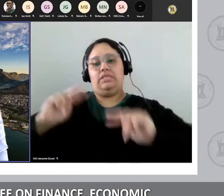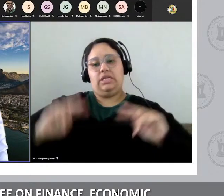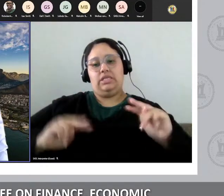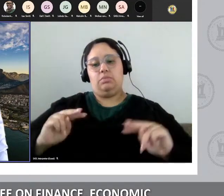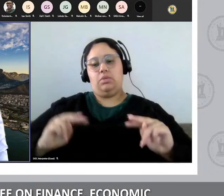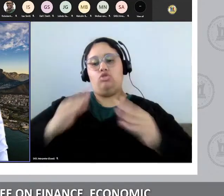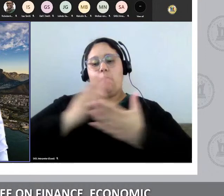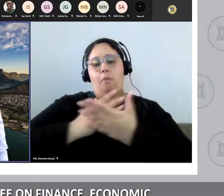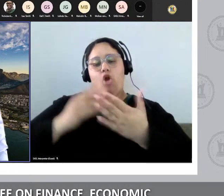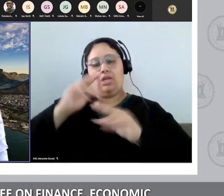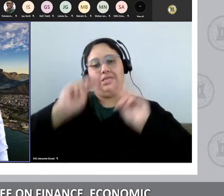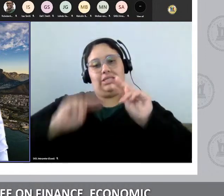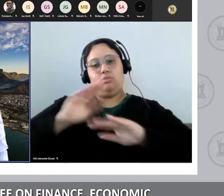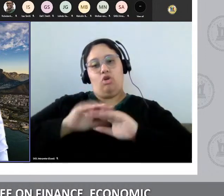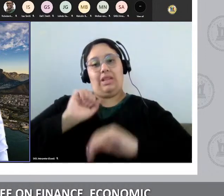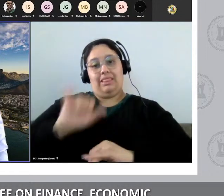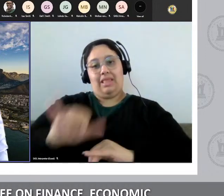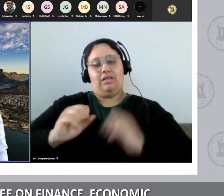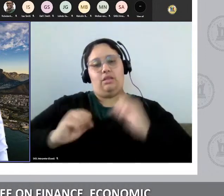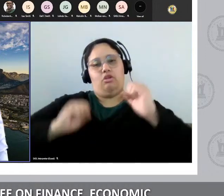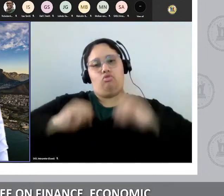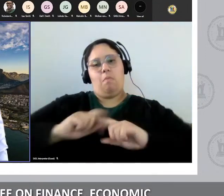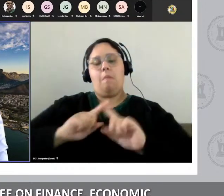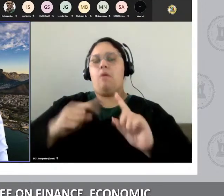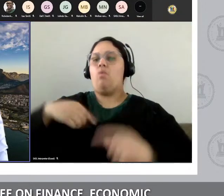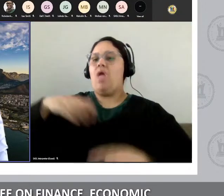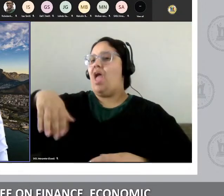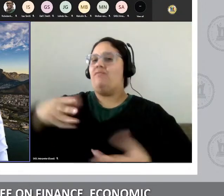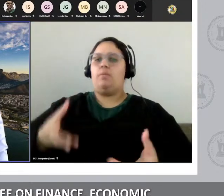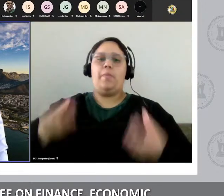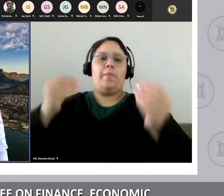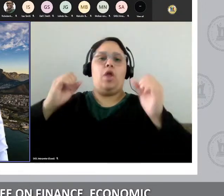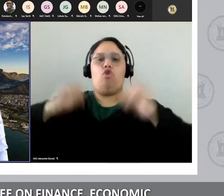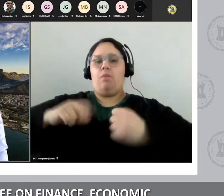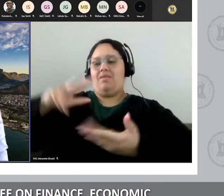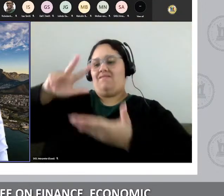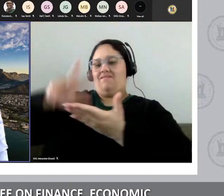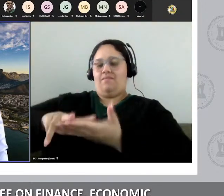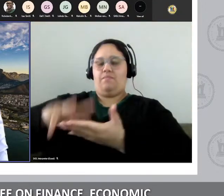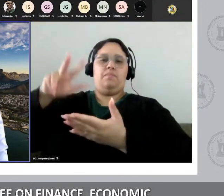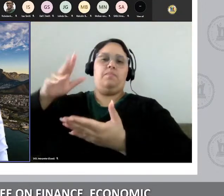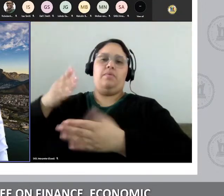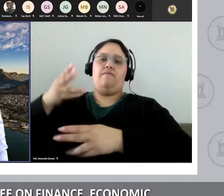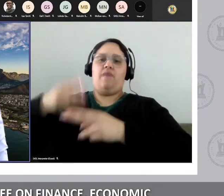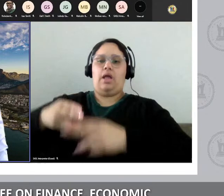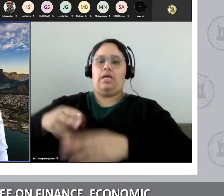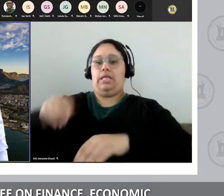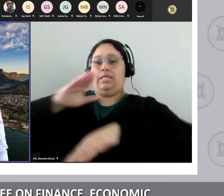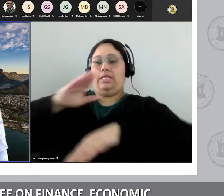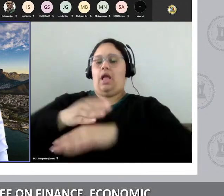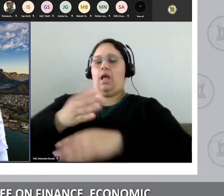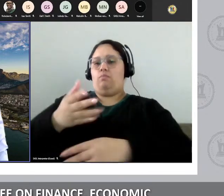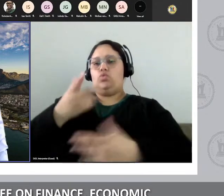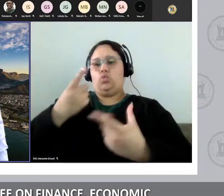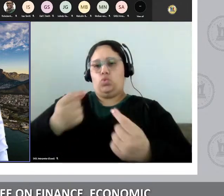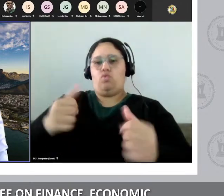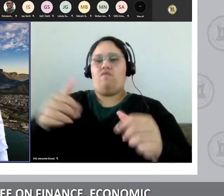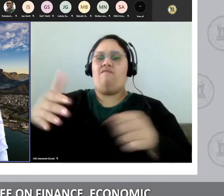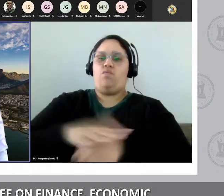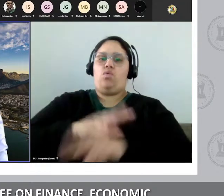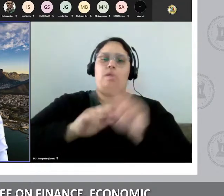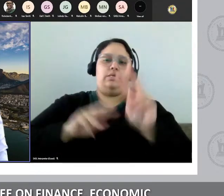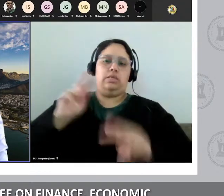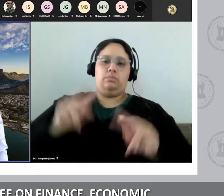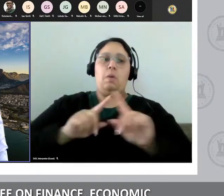third-party assessment on those agreements, but we did not get the agreement finalized in time in order to be able to do the full assessment.